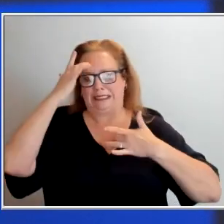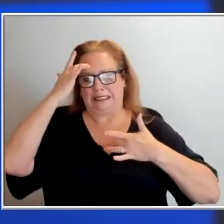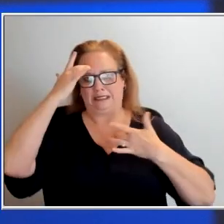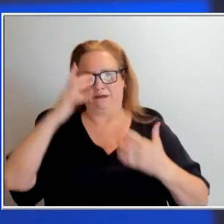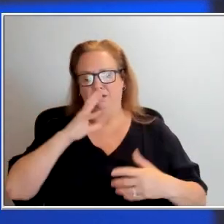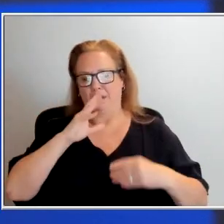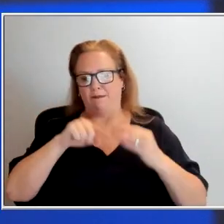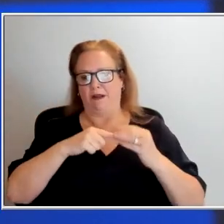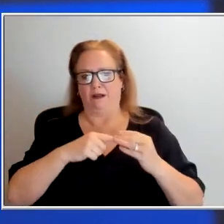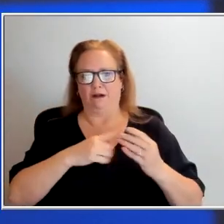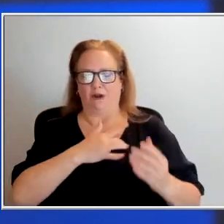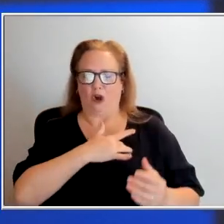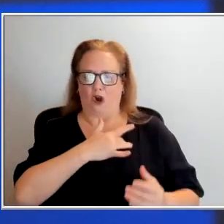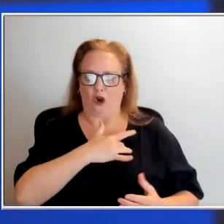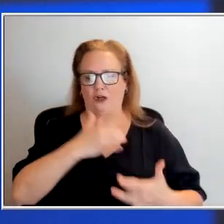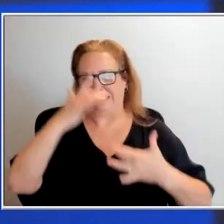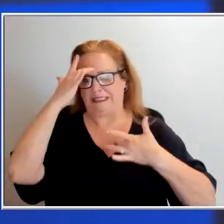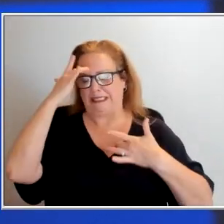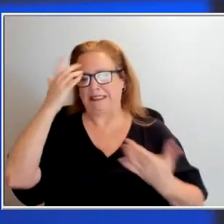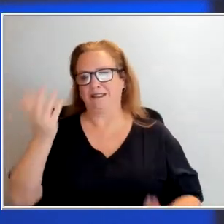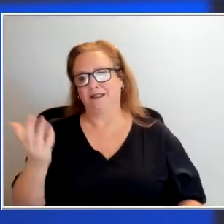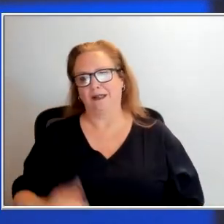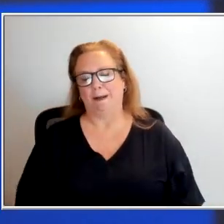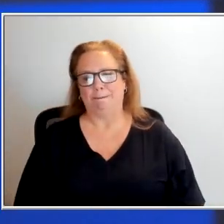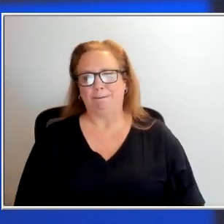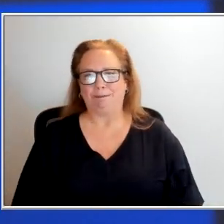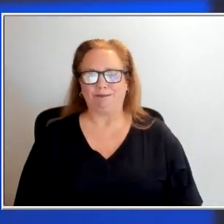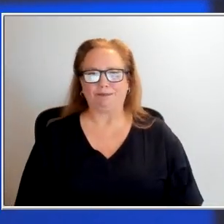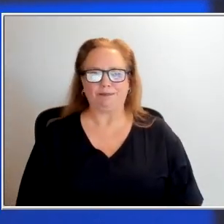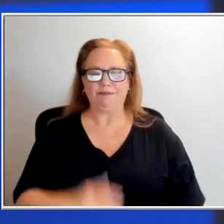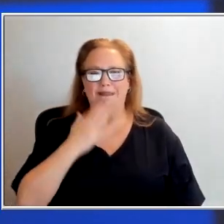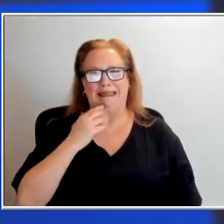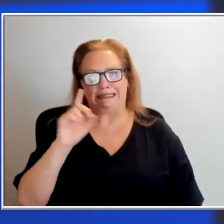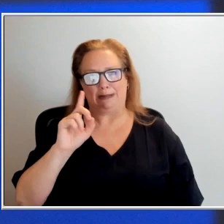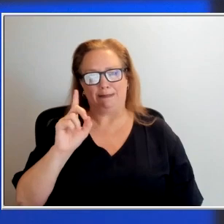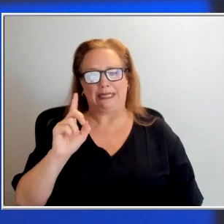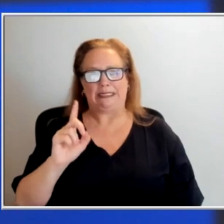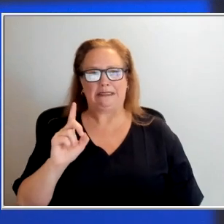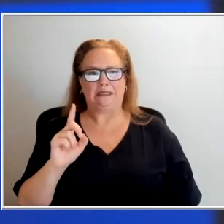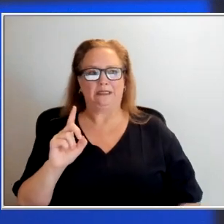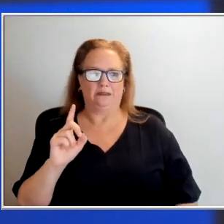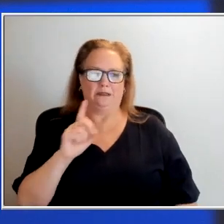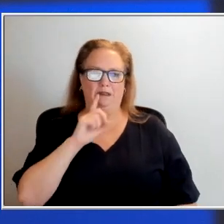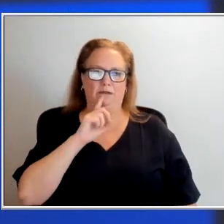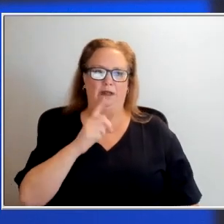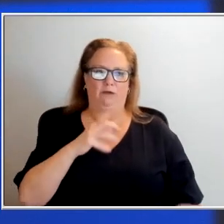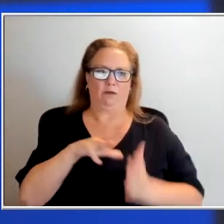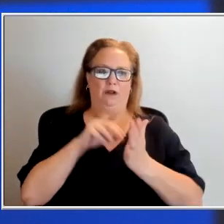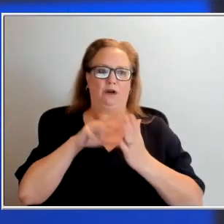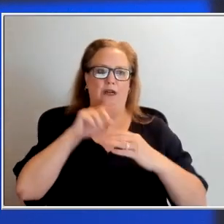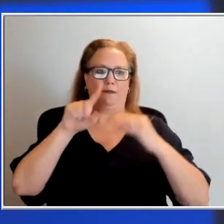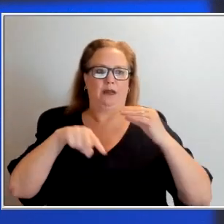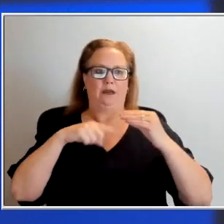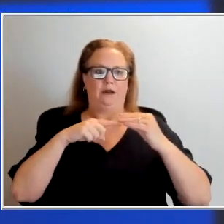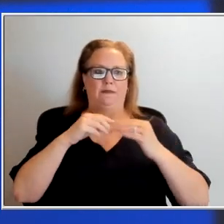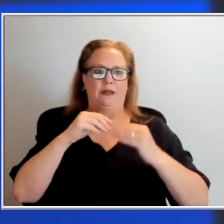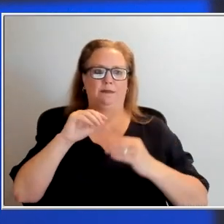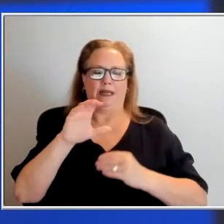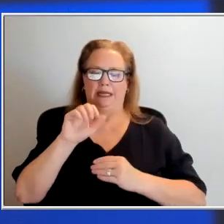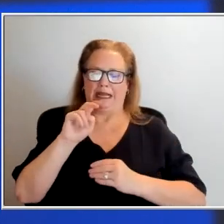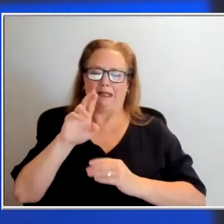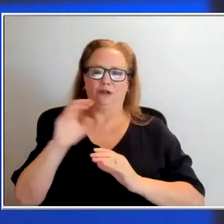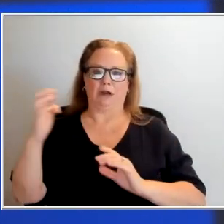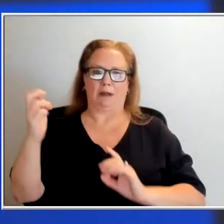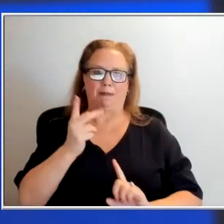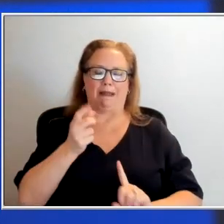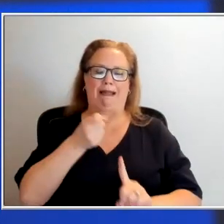the lead of our cardiovascular doctors, diabetes, and certainly, and we're learning now, maybe even cancer recurrence. So I think, to